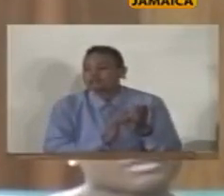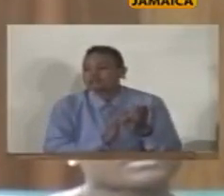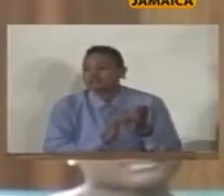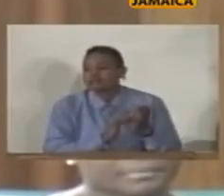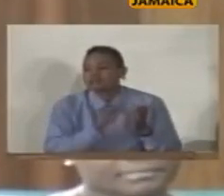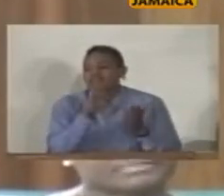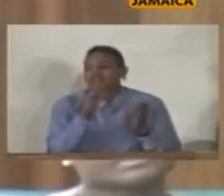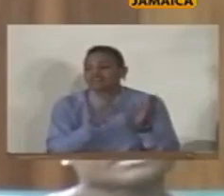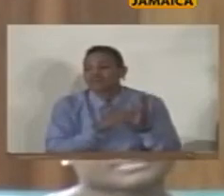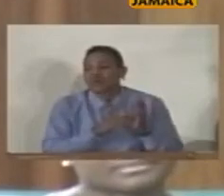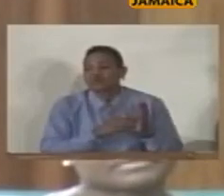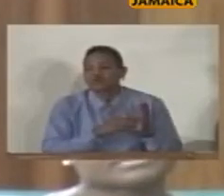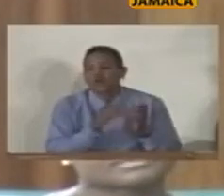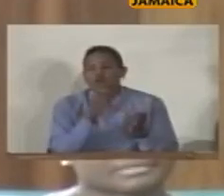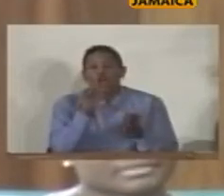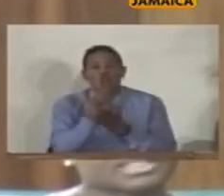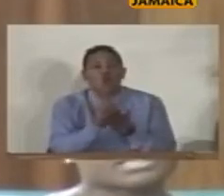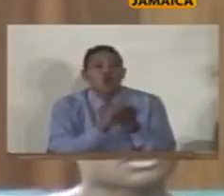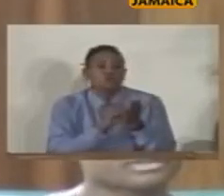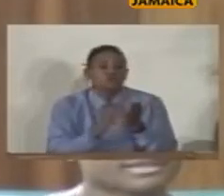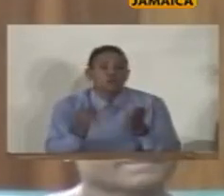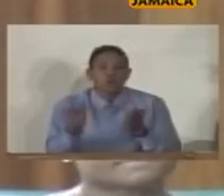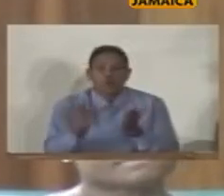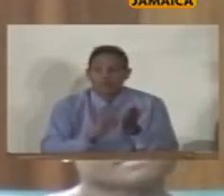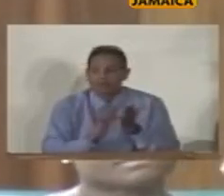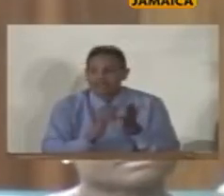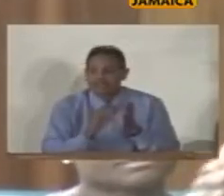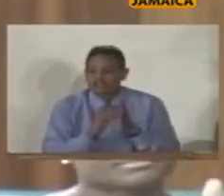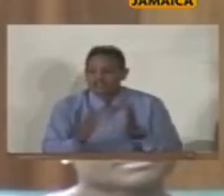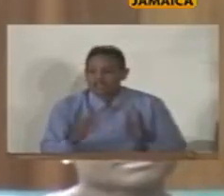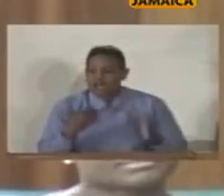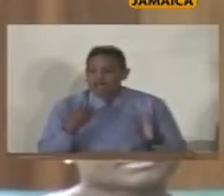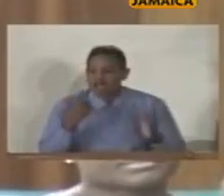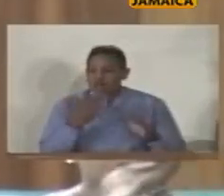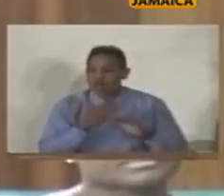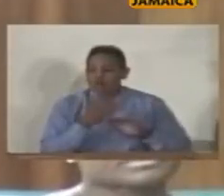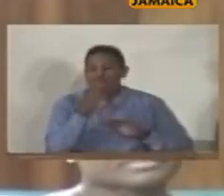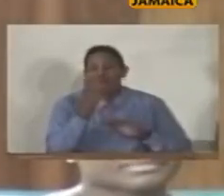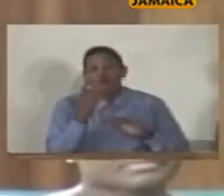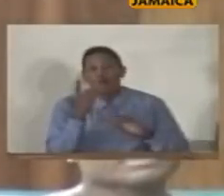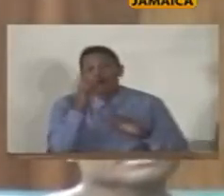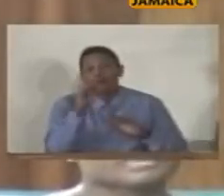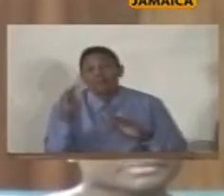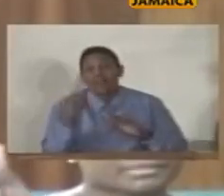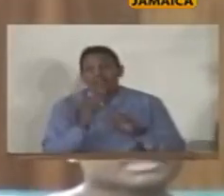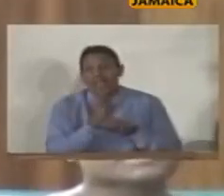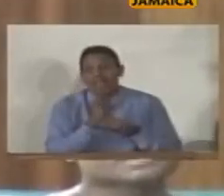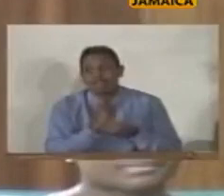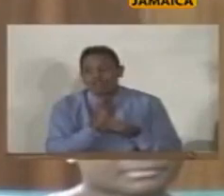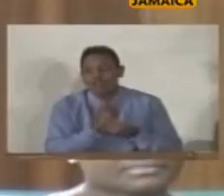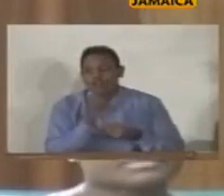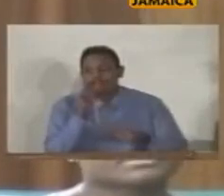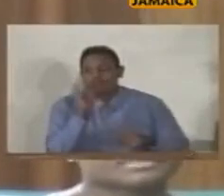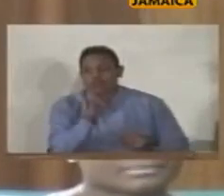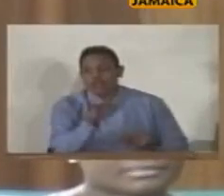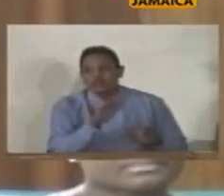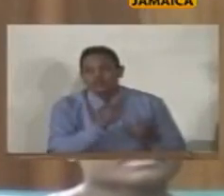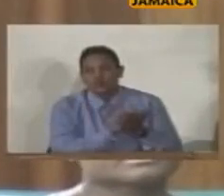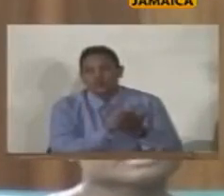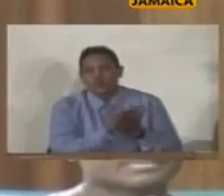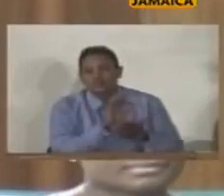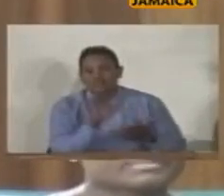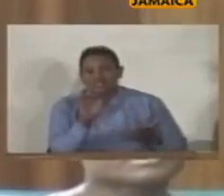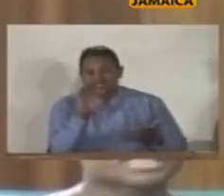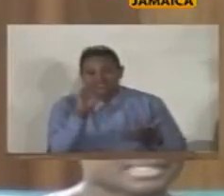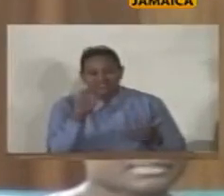50,000 rather, to them, and you have over $1 million per year for that tuition, it makes